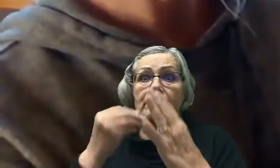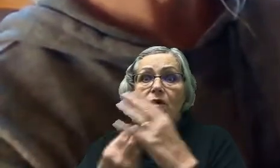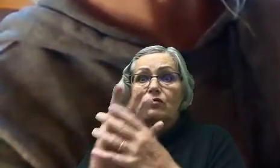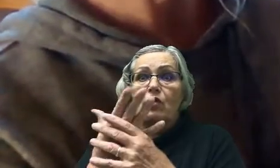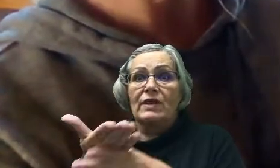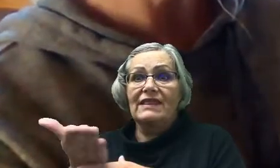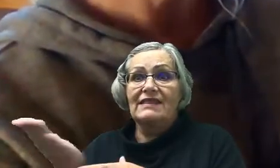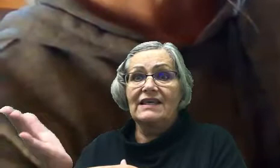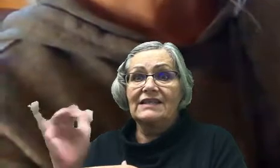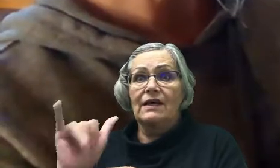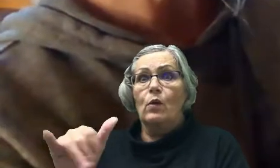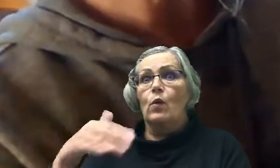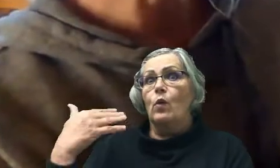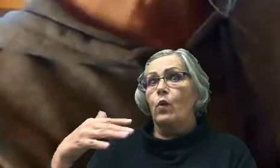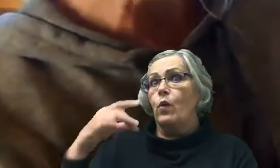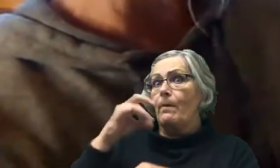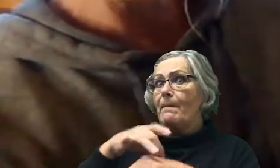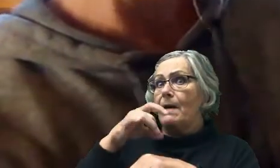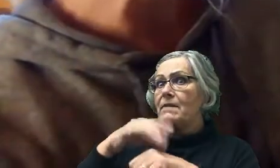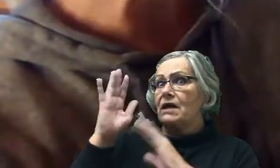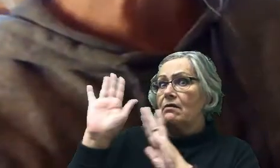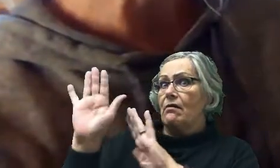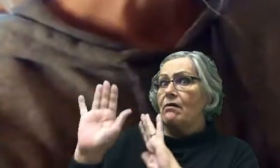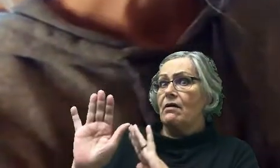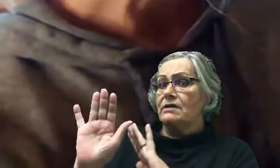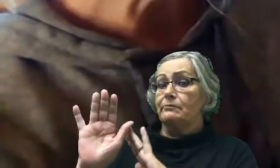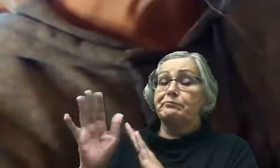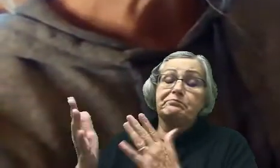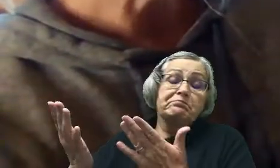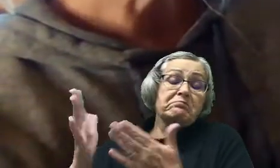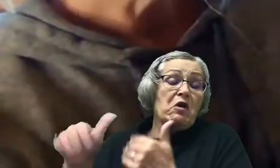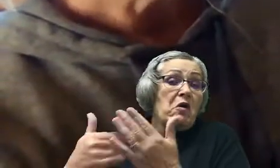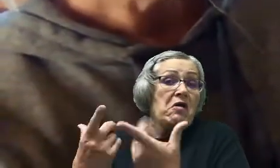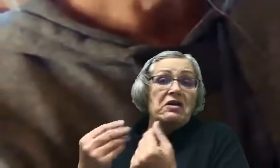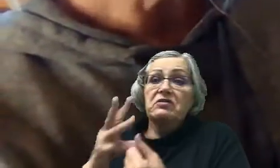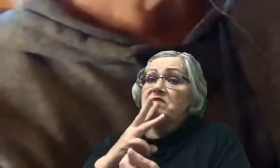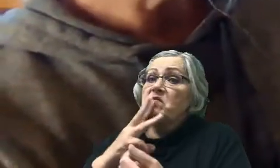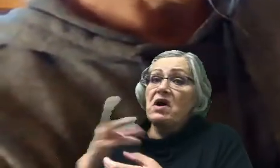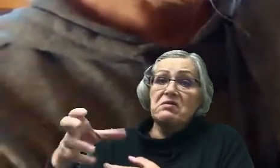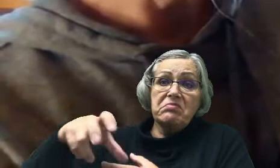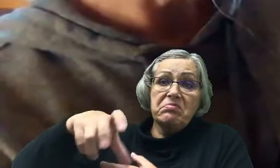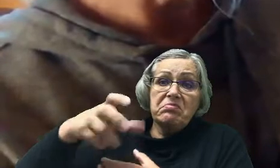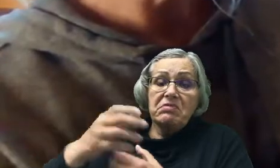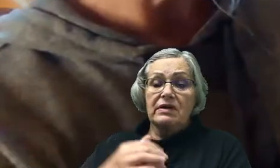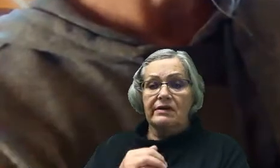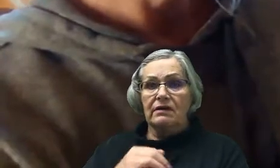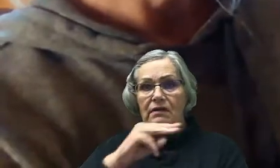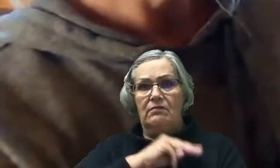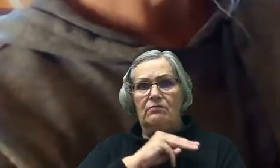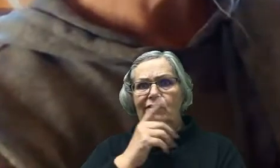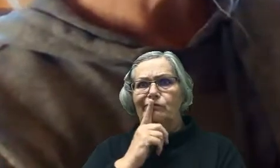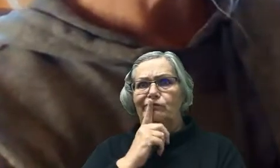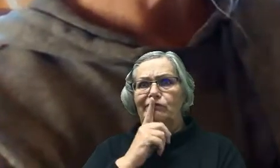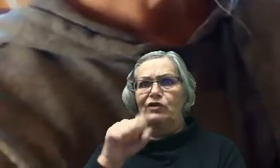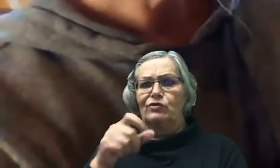know about growing things. That's some pumpkin, he said. Desmond shrugged. All I do is water it, he said.